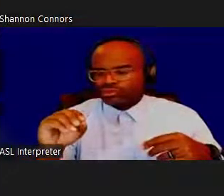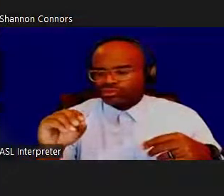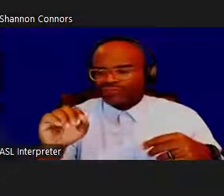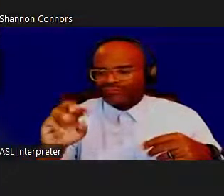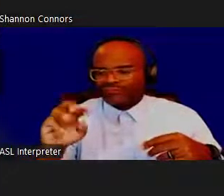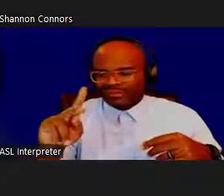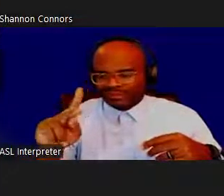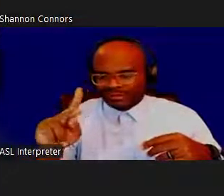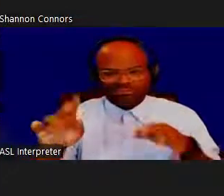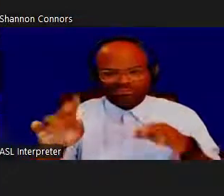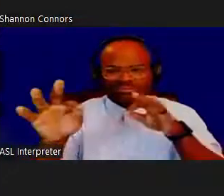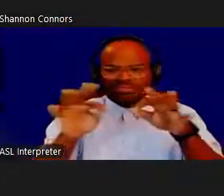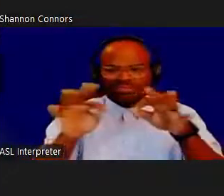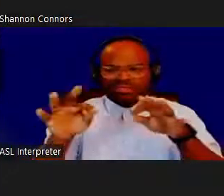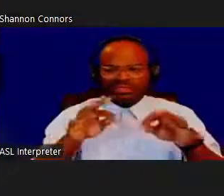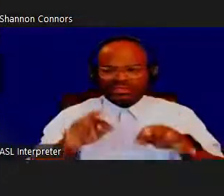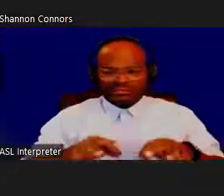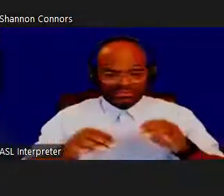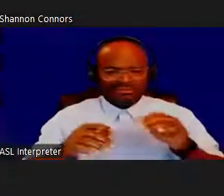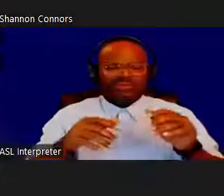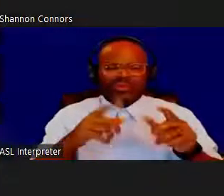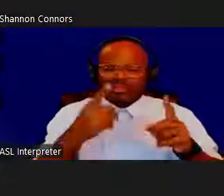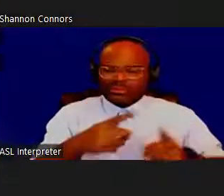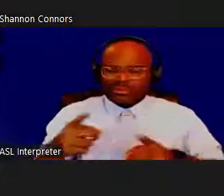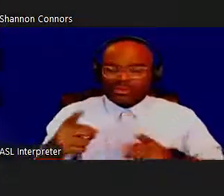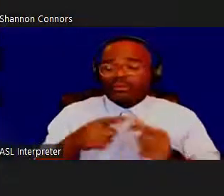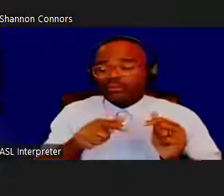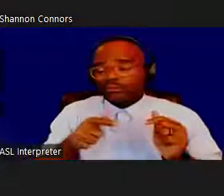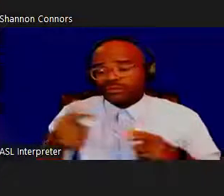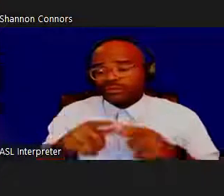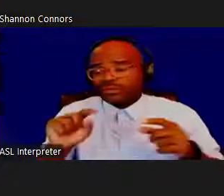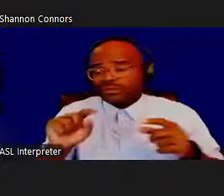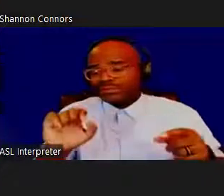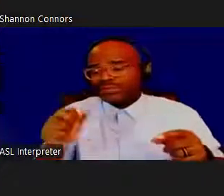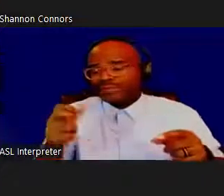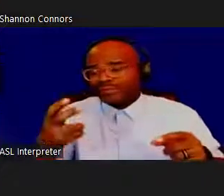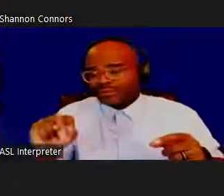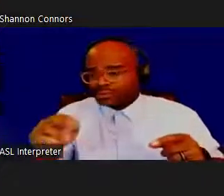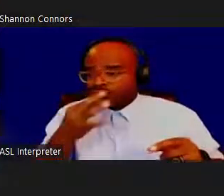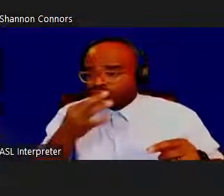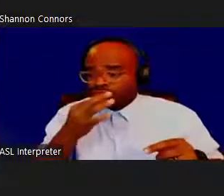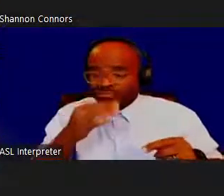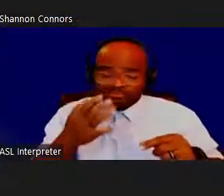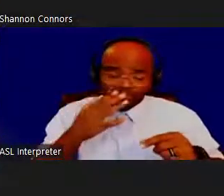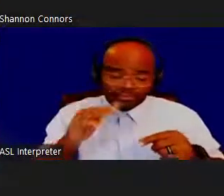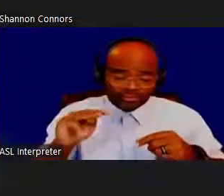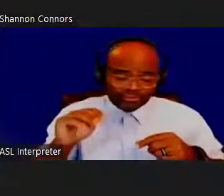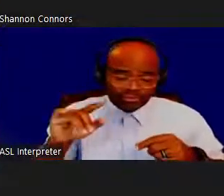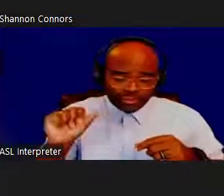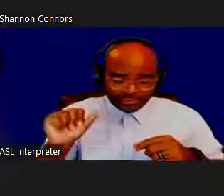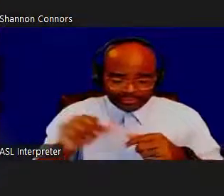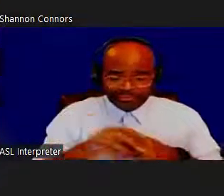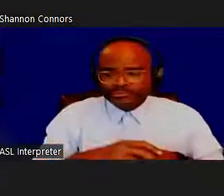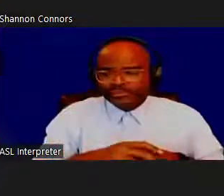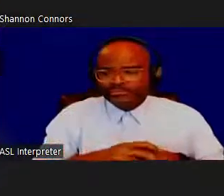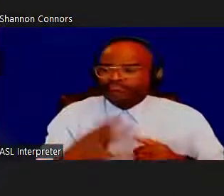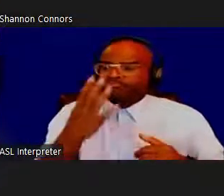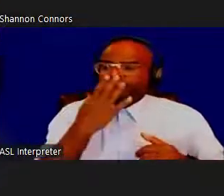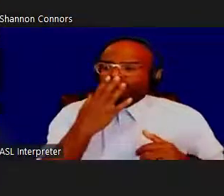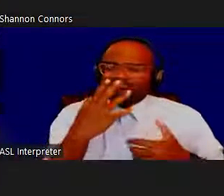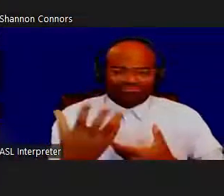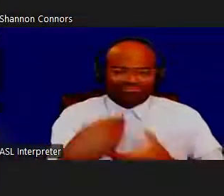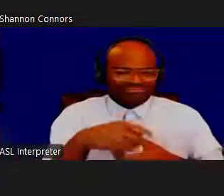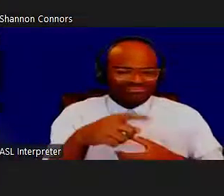well as introduce you to our wonderful speaker today. Take it away, Maria. Thank you, and thanks everyone for joining